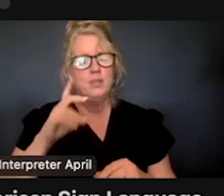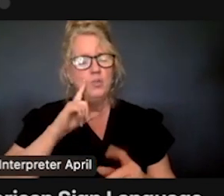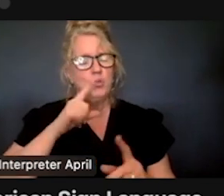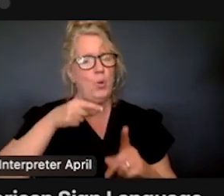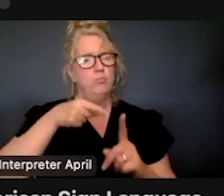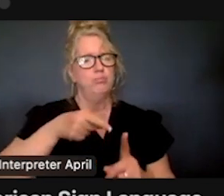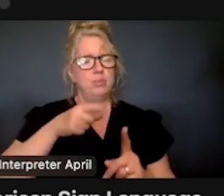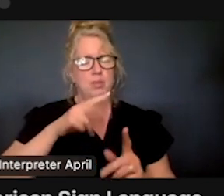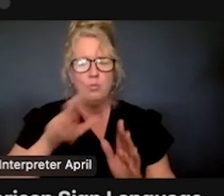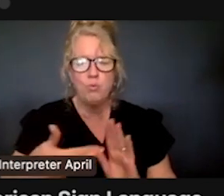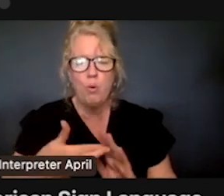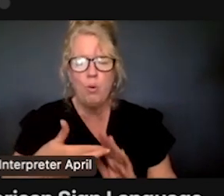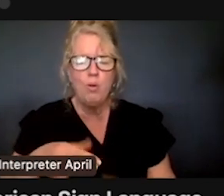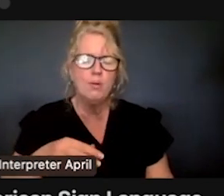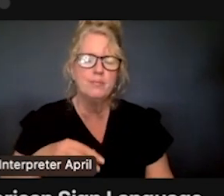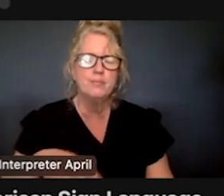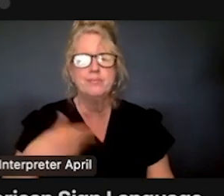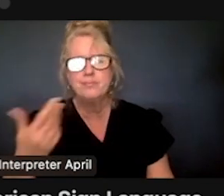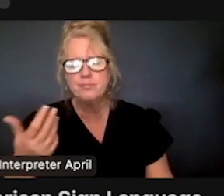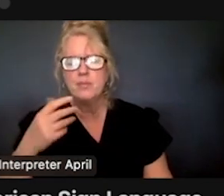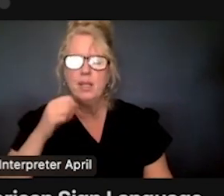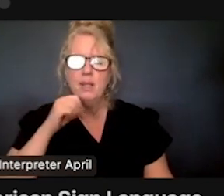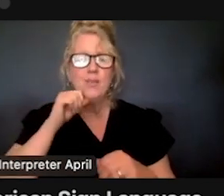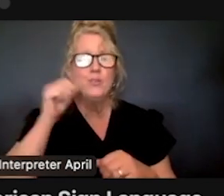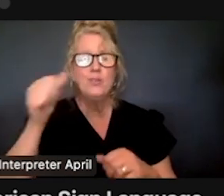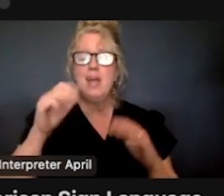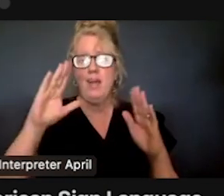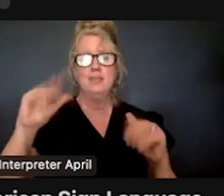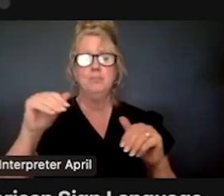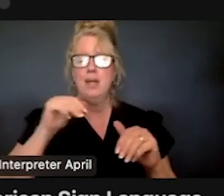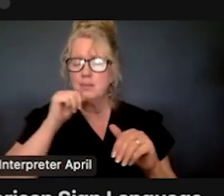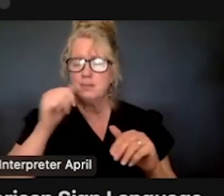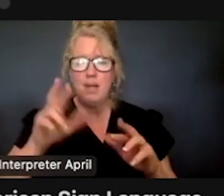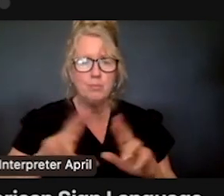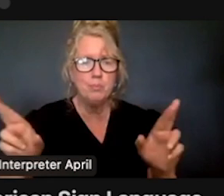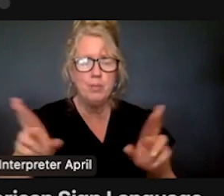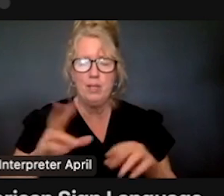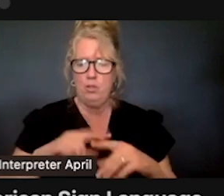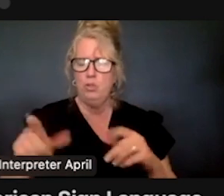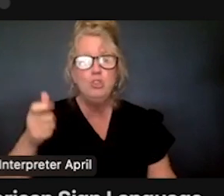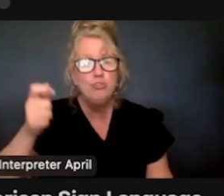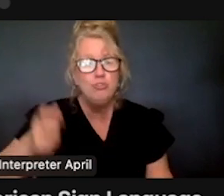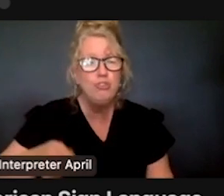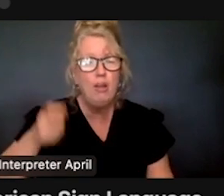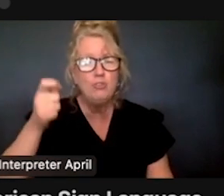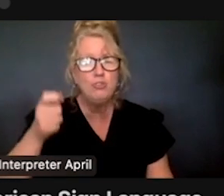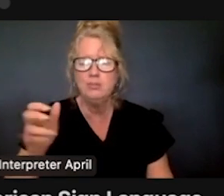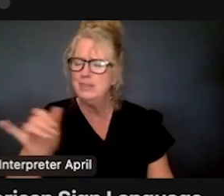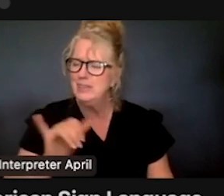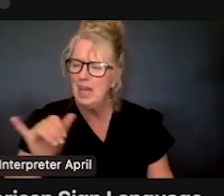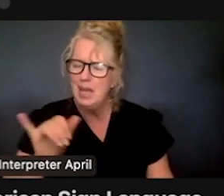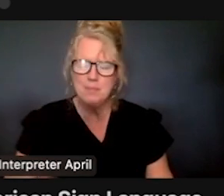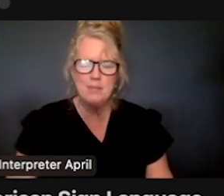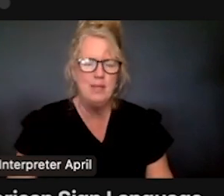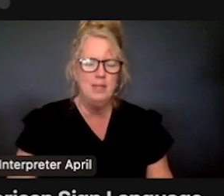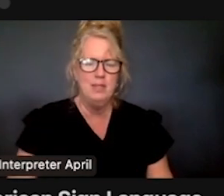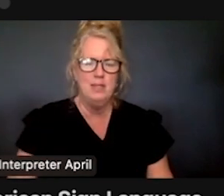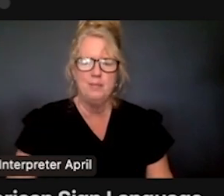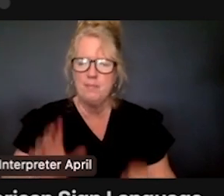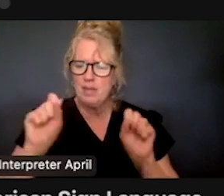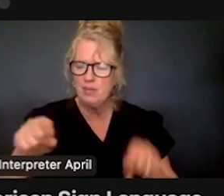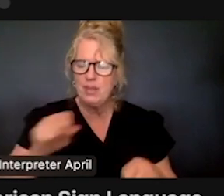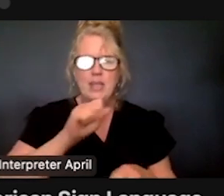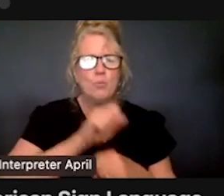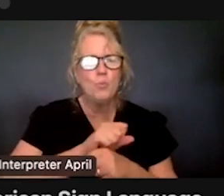role, not in a role that they were unprepared for. Getting judges the same way, to be able to work in a